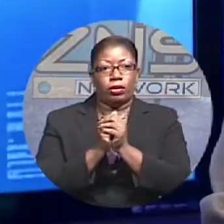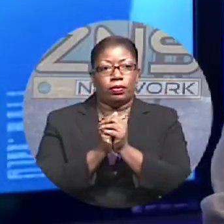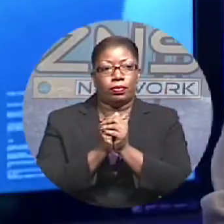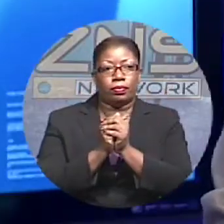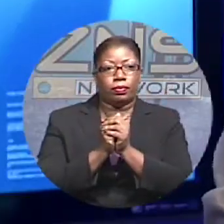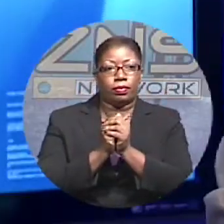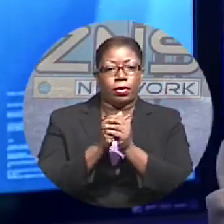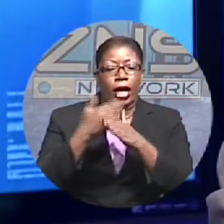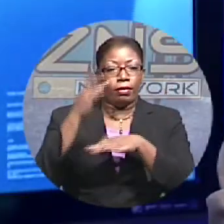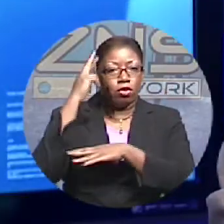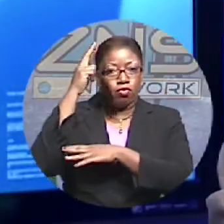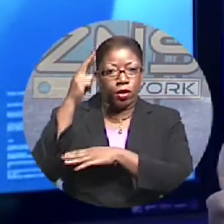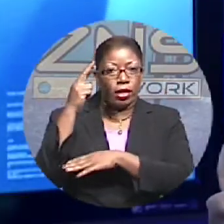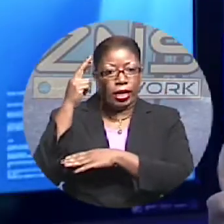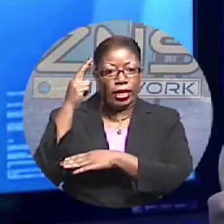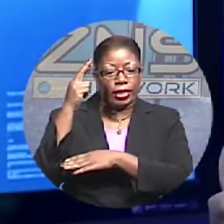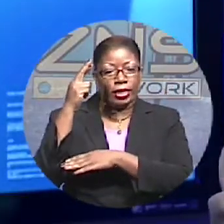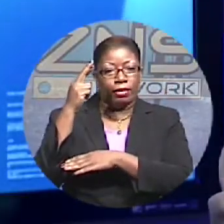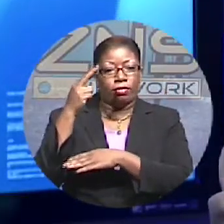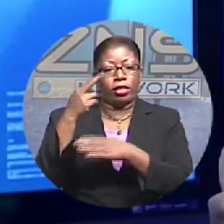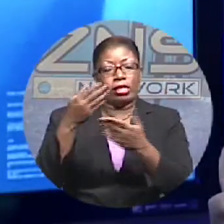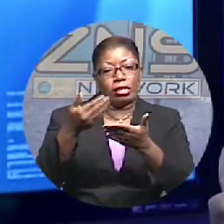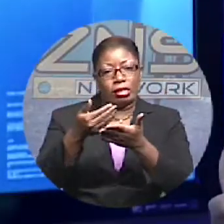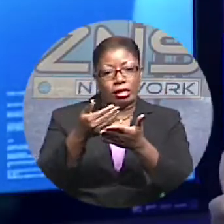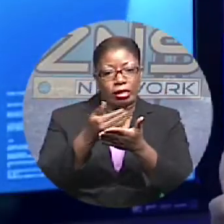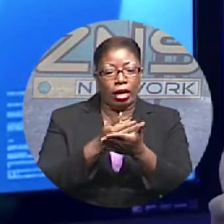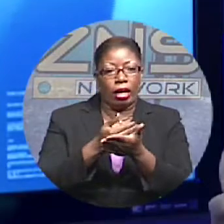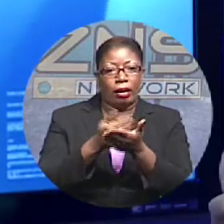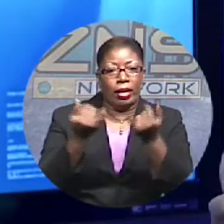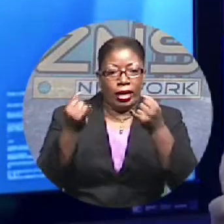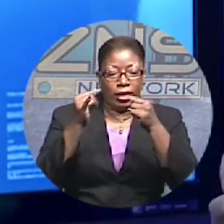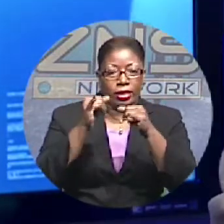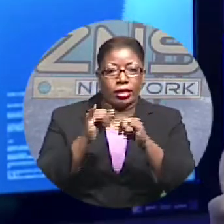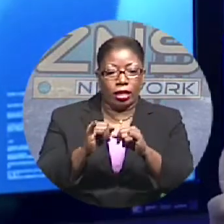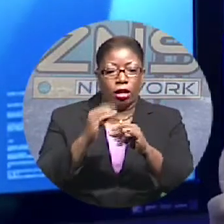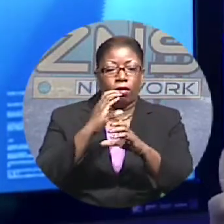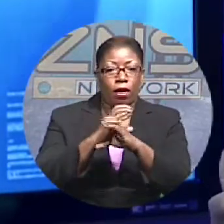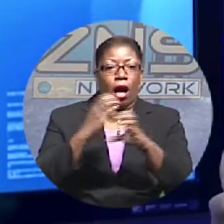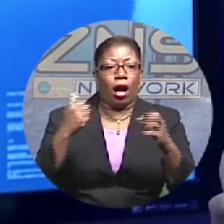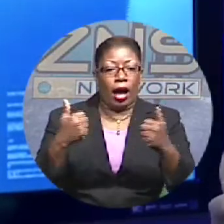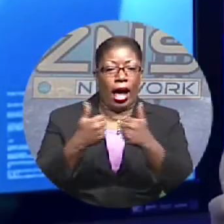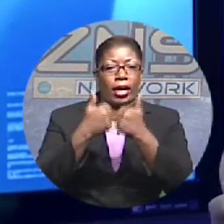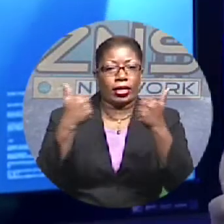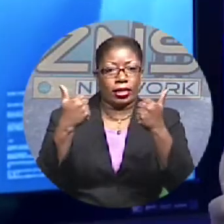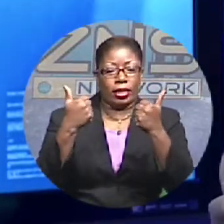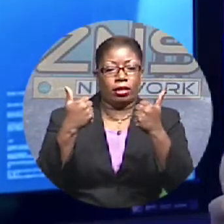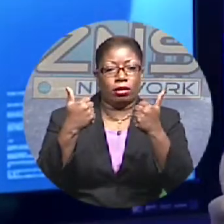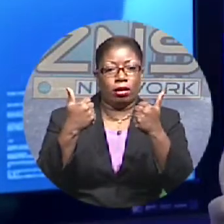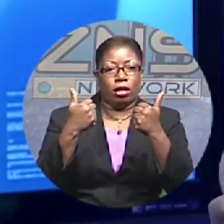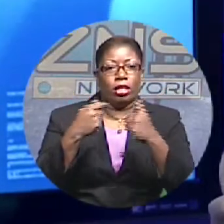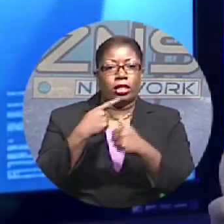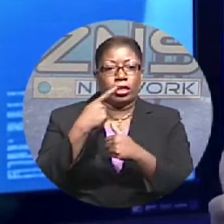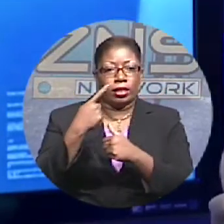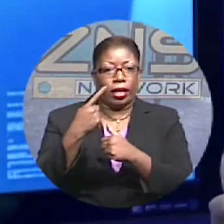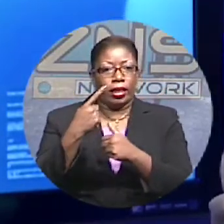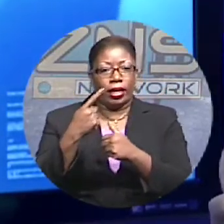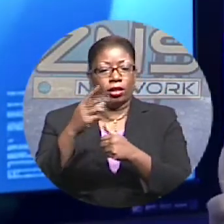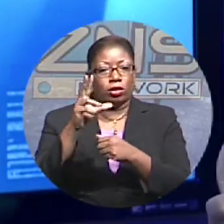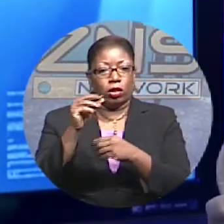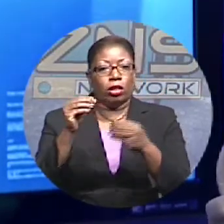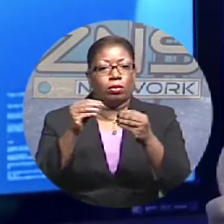it. After realizing that for some incidents, such as vehicular accidents, that there is only a fine, Smith began mounting a